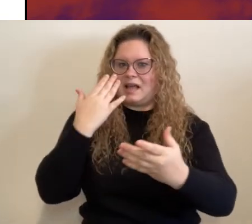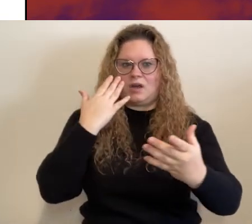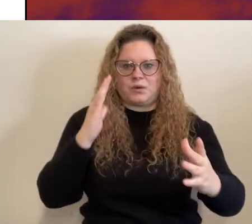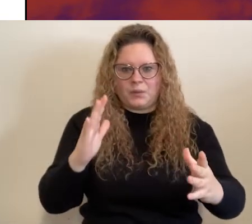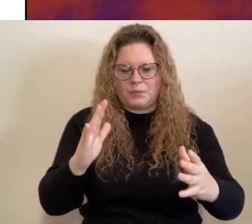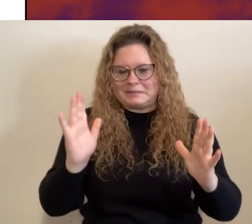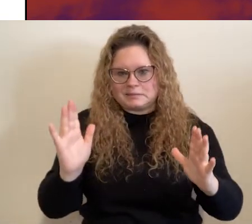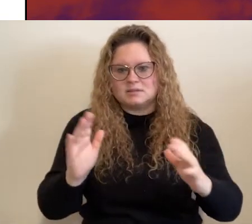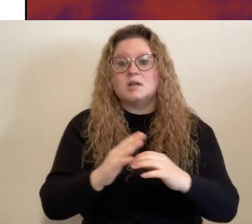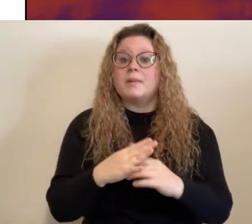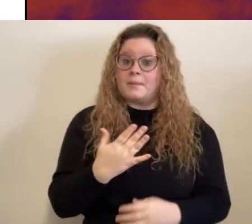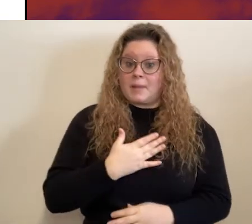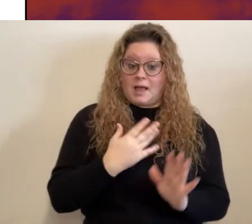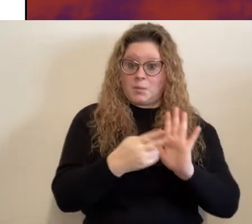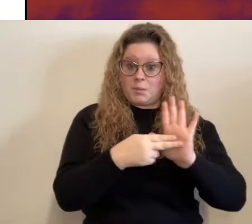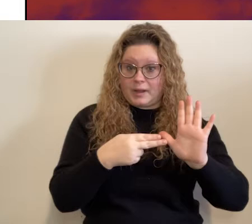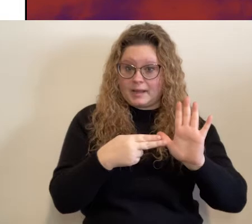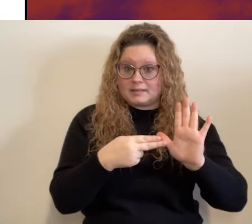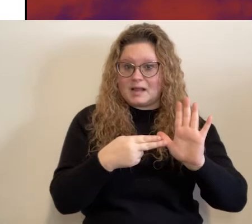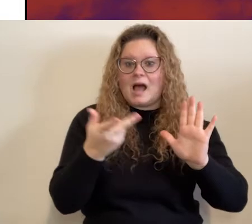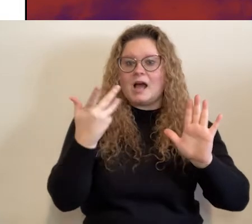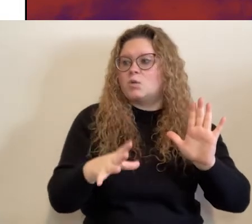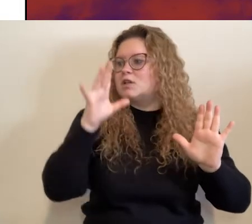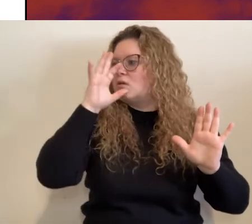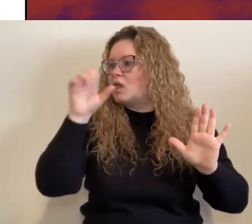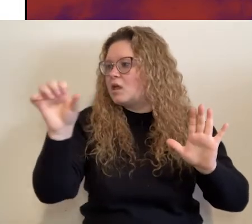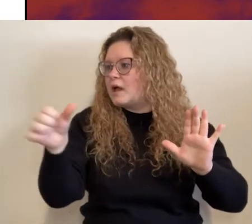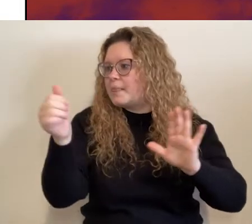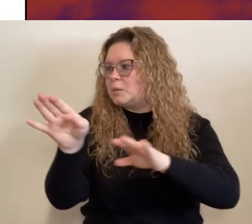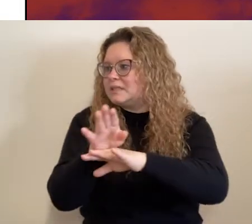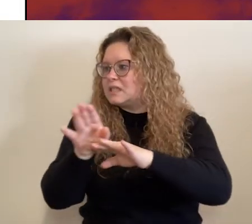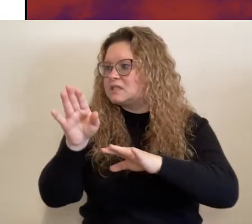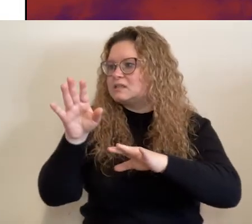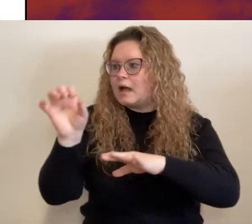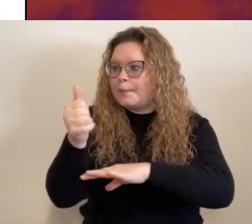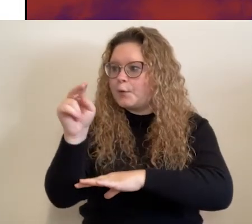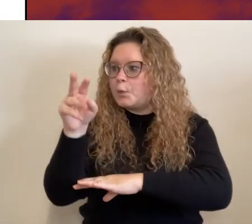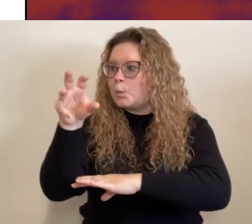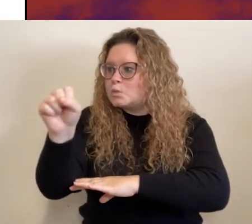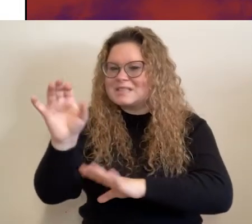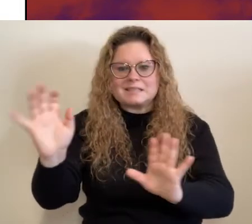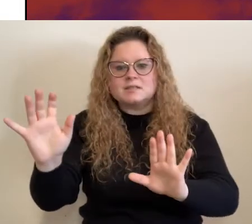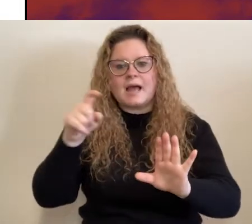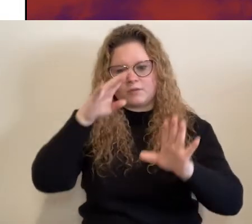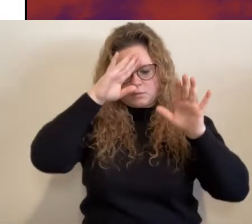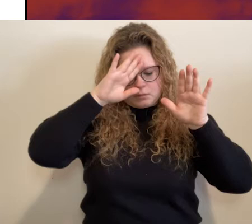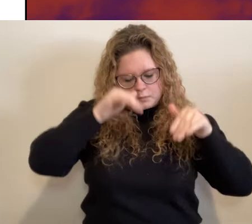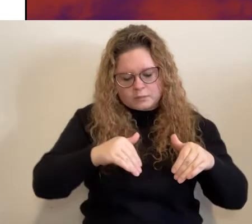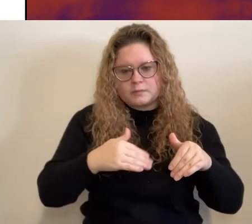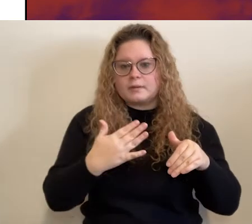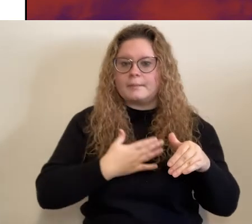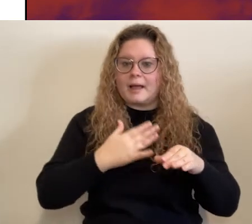consuming, because you don't want to be hypnotized by all these different things, because you can't be a potent personality in the space if you're